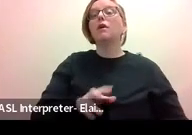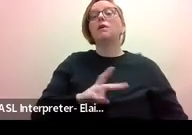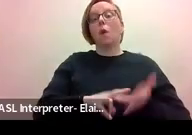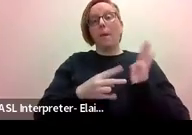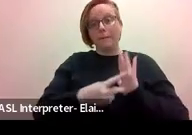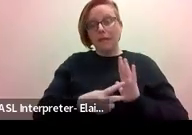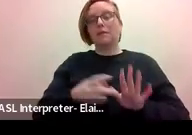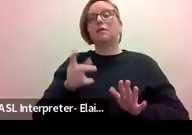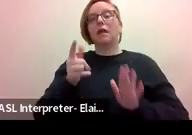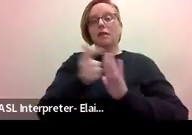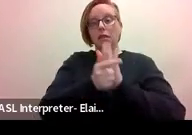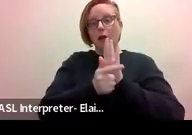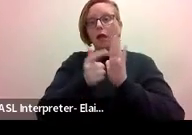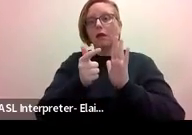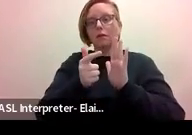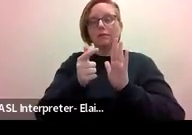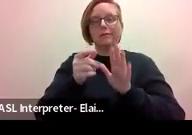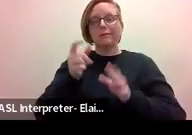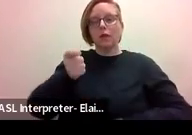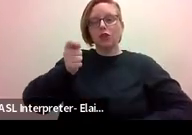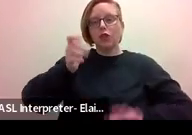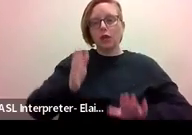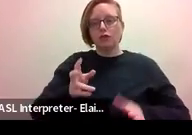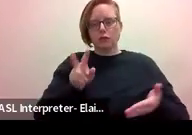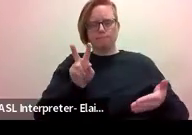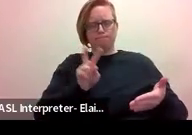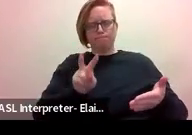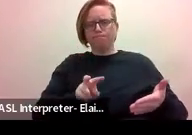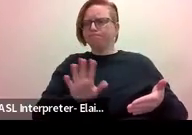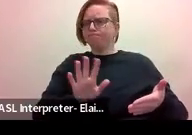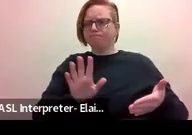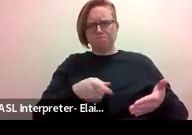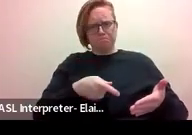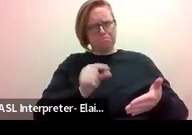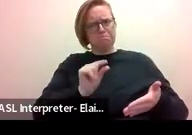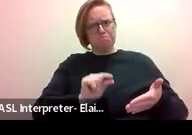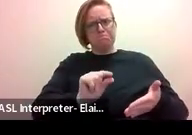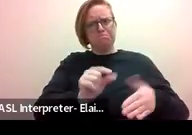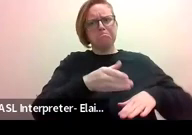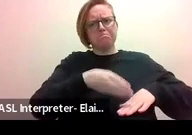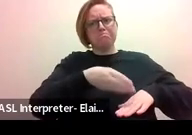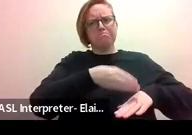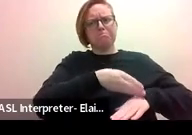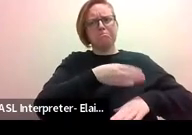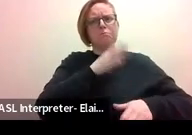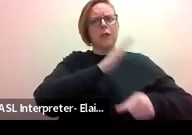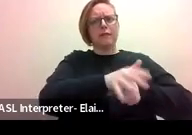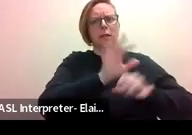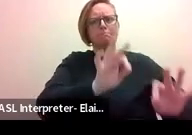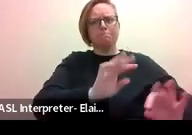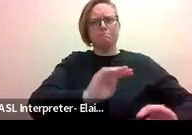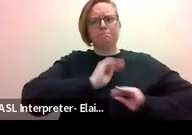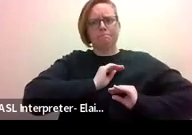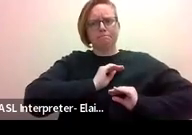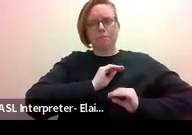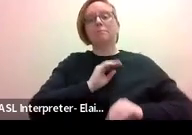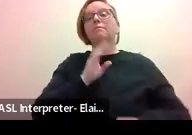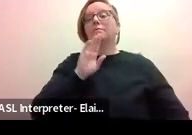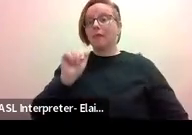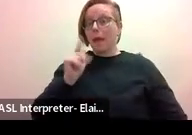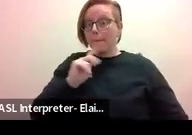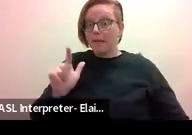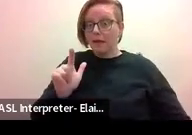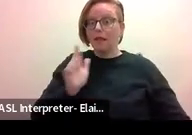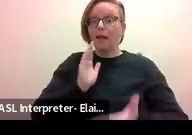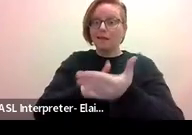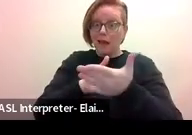And the parents appealed to district court, who agreed with the hearing officer. They appealed again to